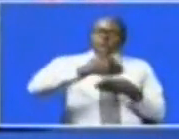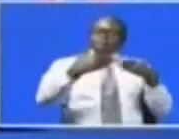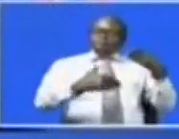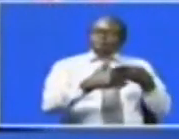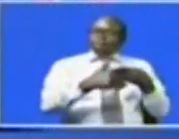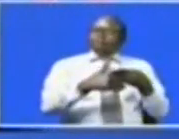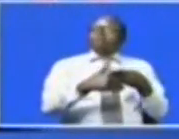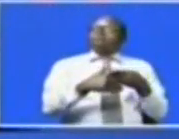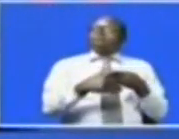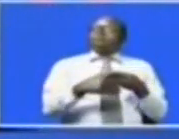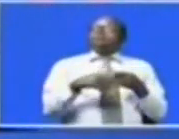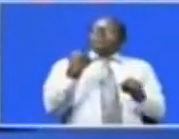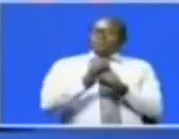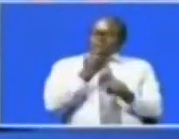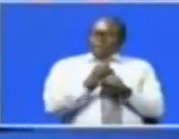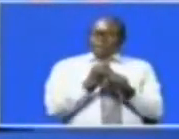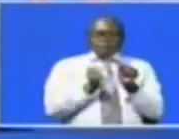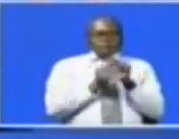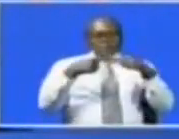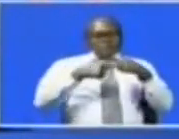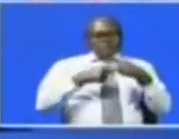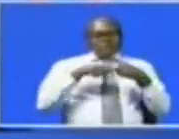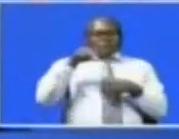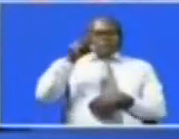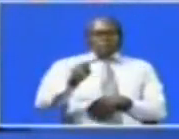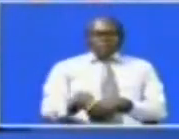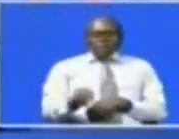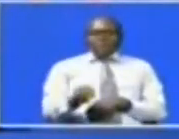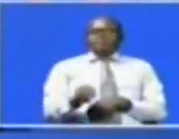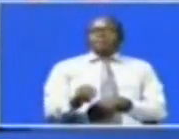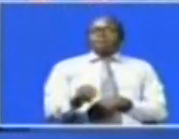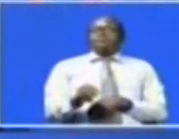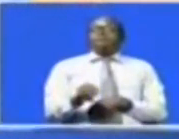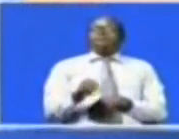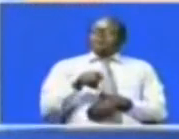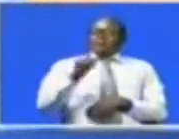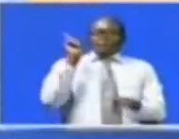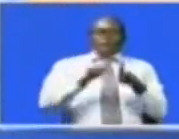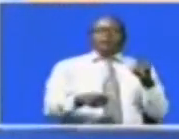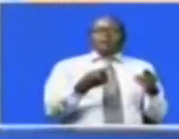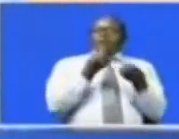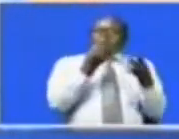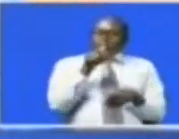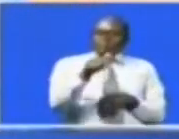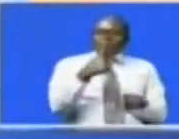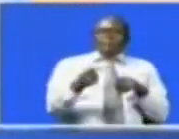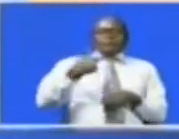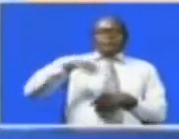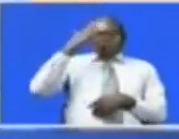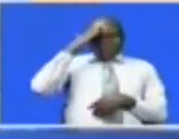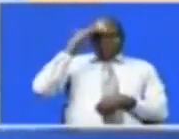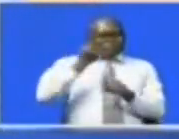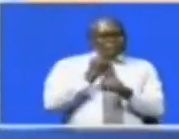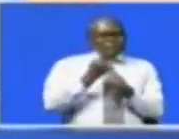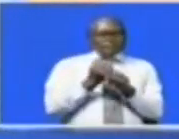I'm told they've done around 16 or so kilometers. Mr. Kreider cannot be speaking some of these things, it's government. But we know they've done around 16